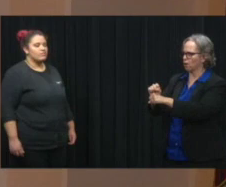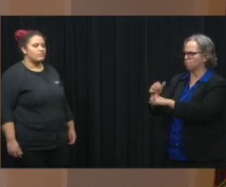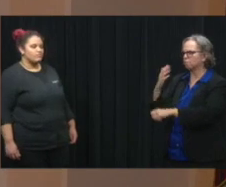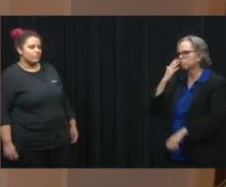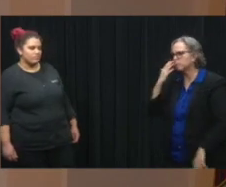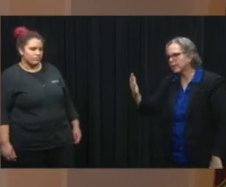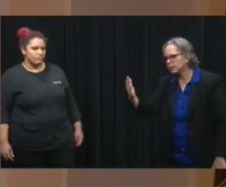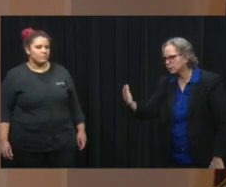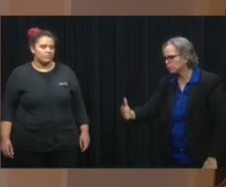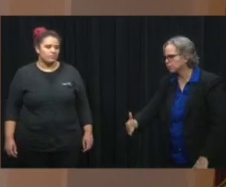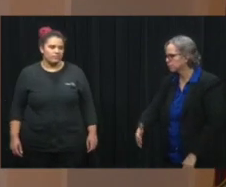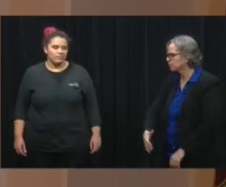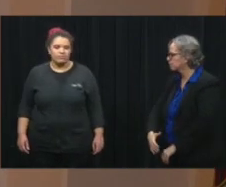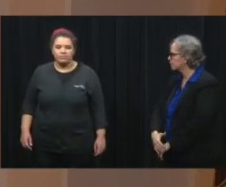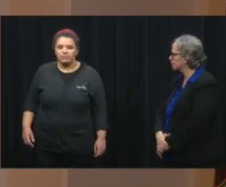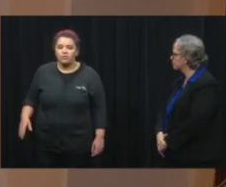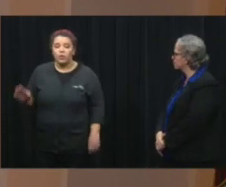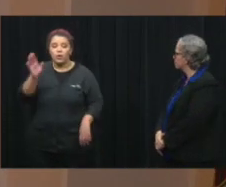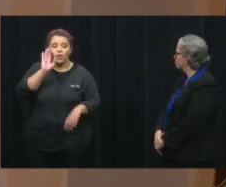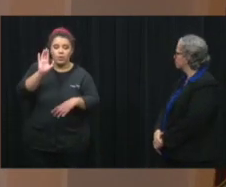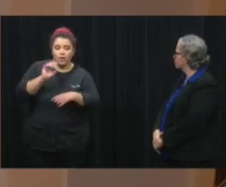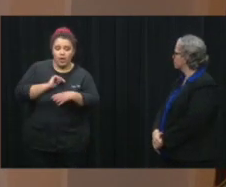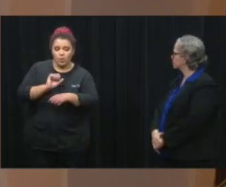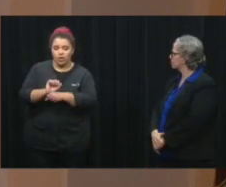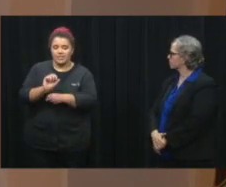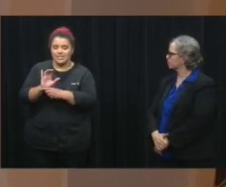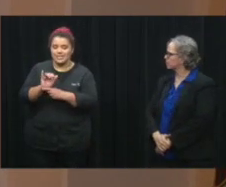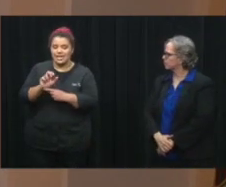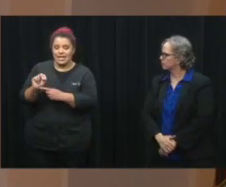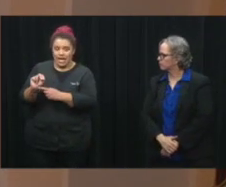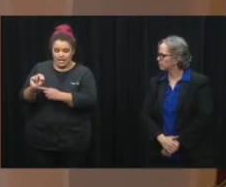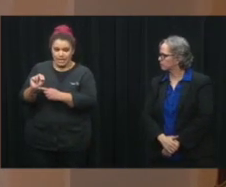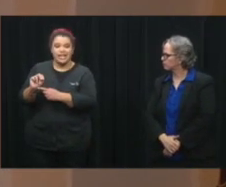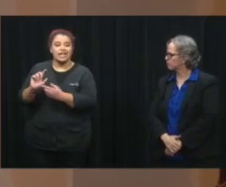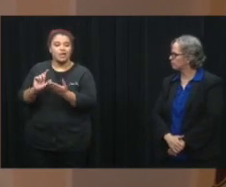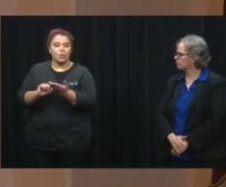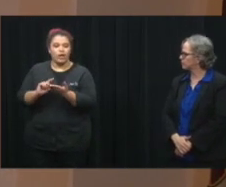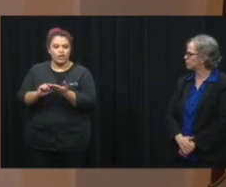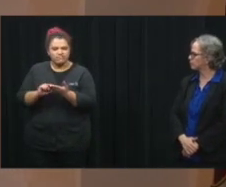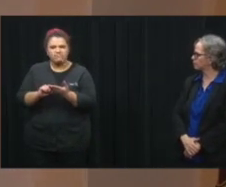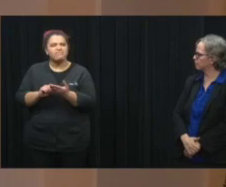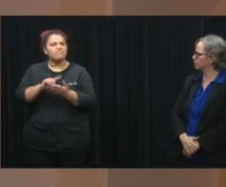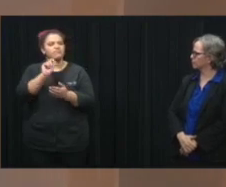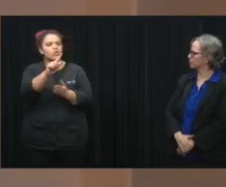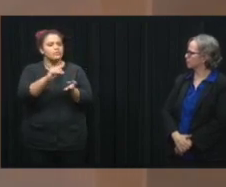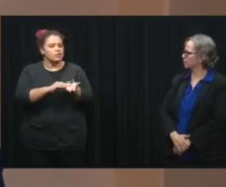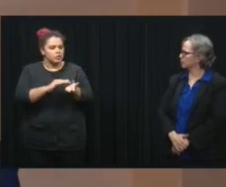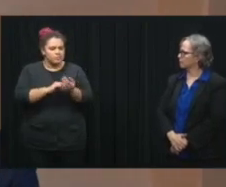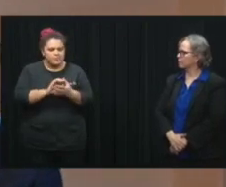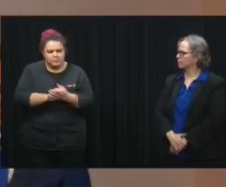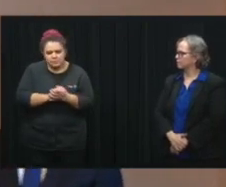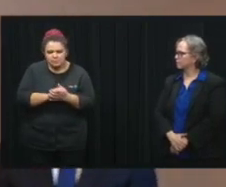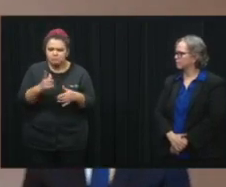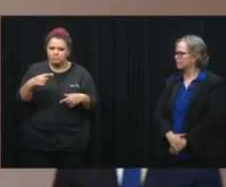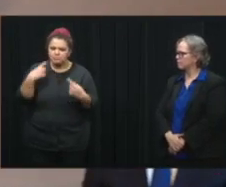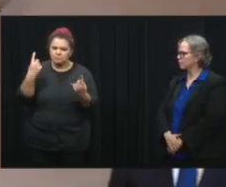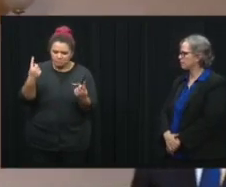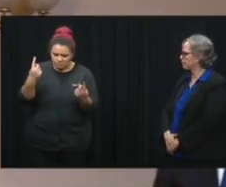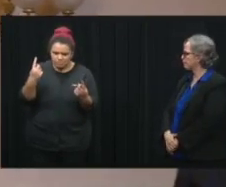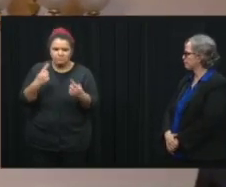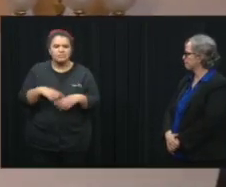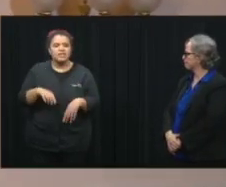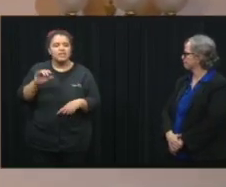This is Jackie Borchert from the Cincinnati Enquirer. I have a question for Dr. Acton. Dr. Acton, there's been some criticism about the